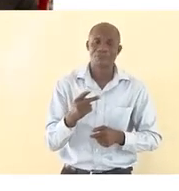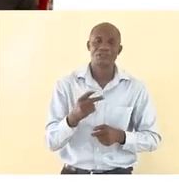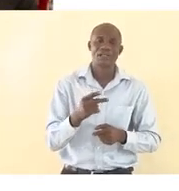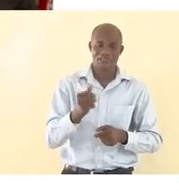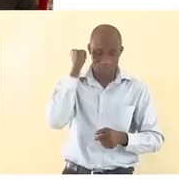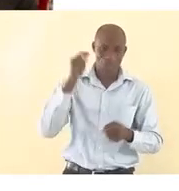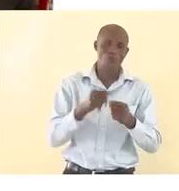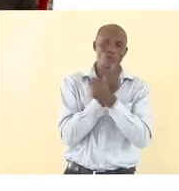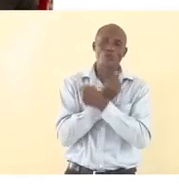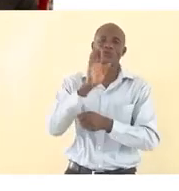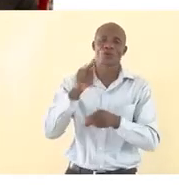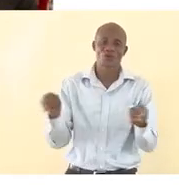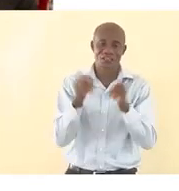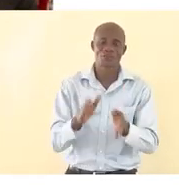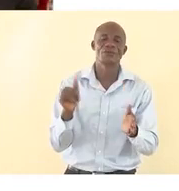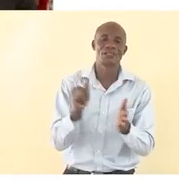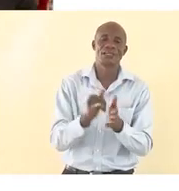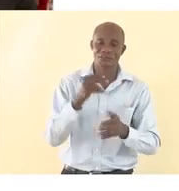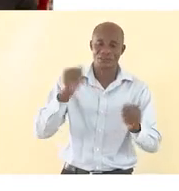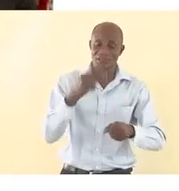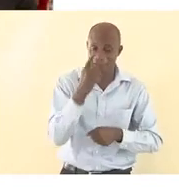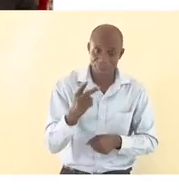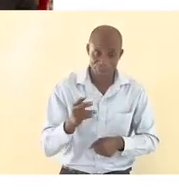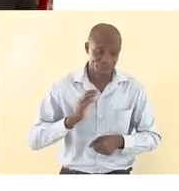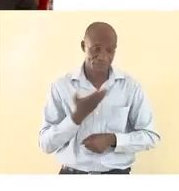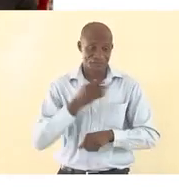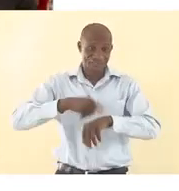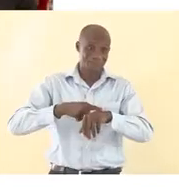to separate spirituality from community.